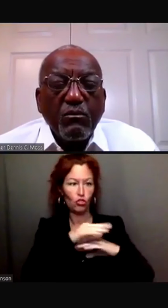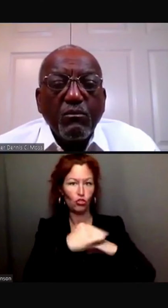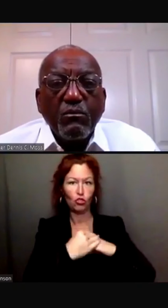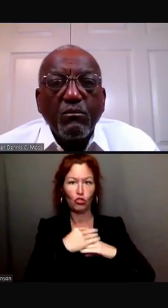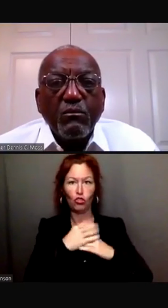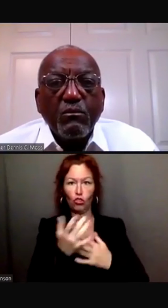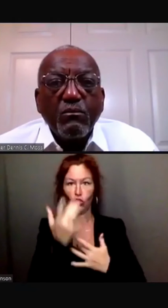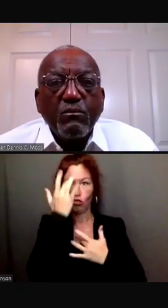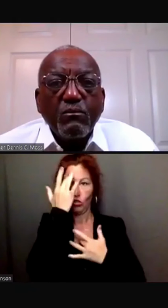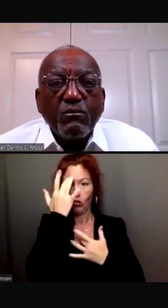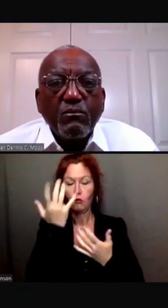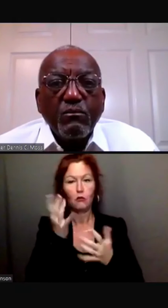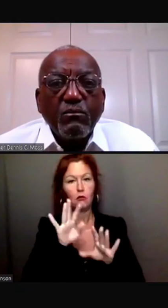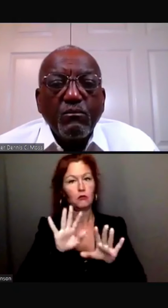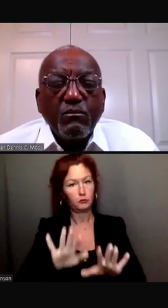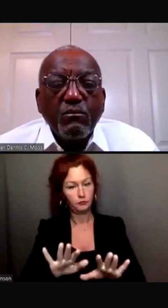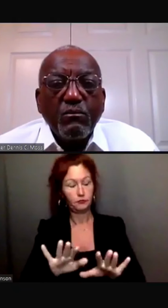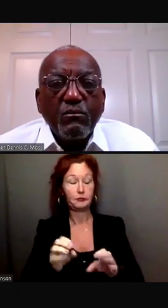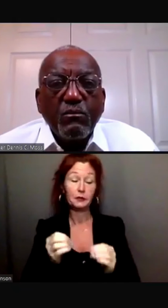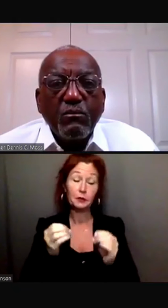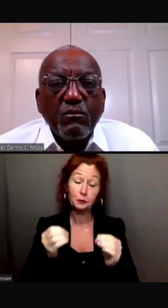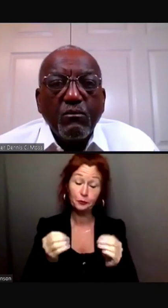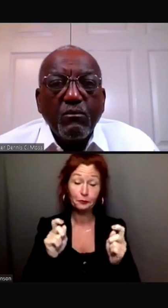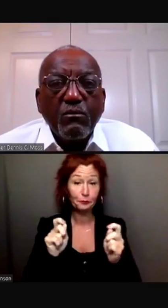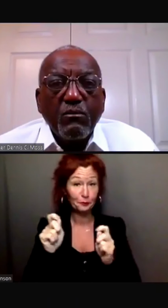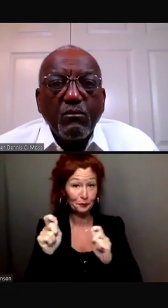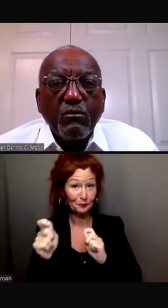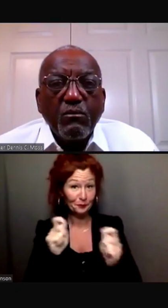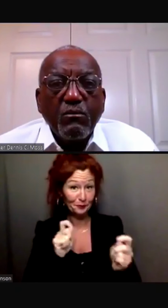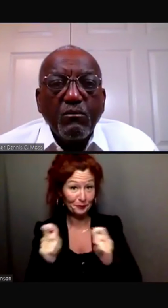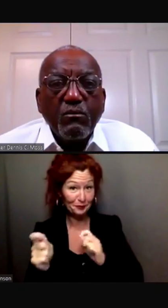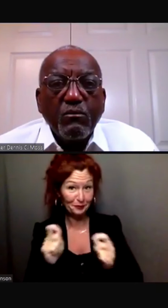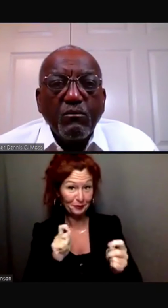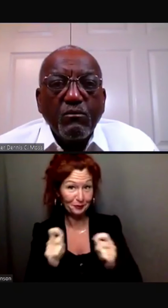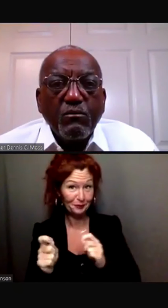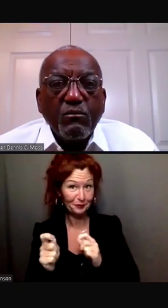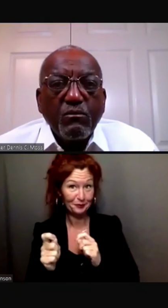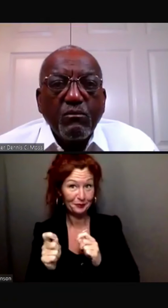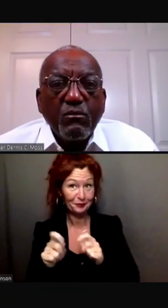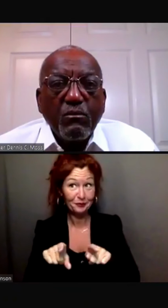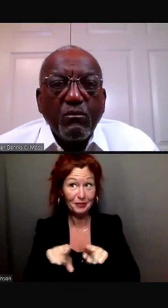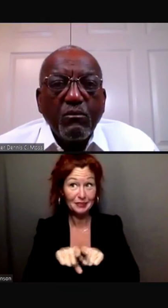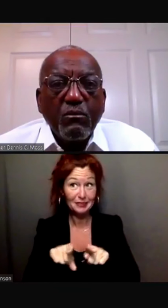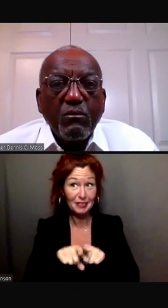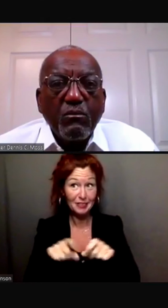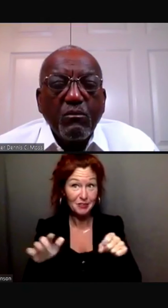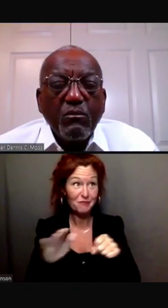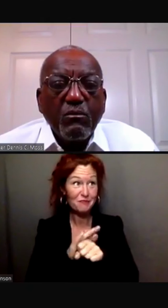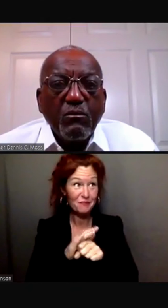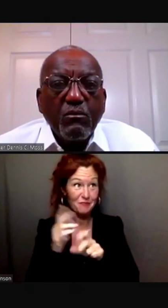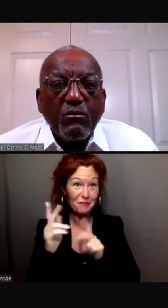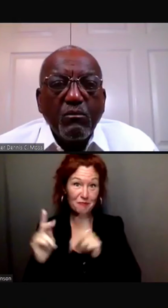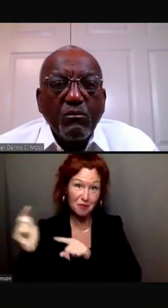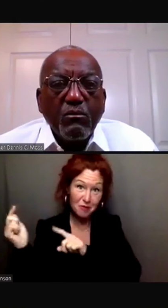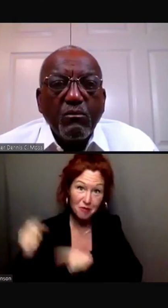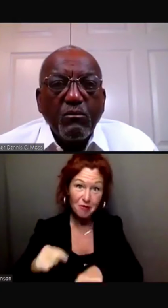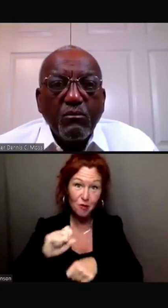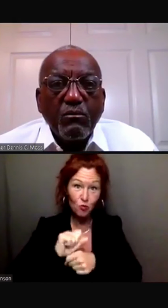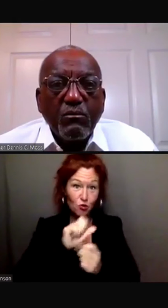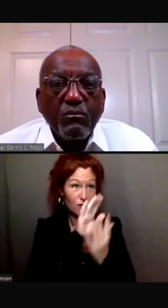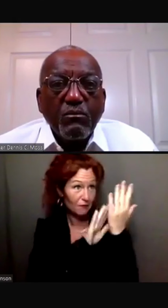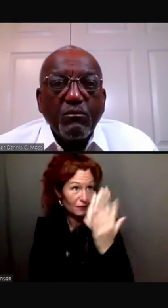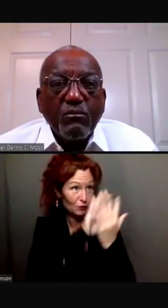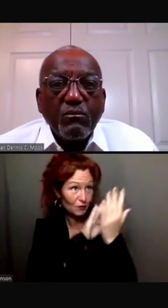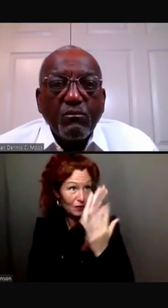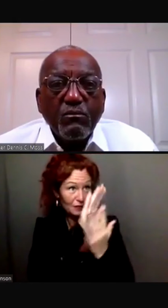that. So it's not as good as being here, but right now it's better than being here.